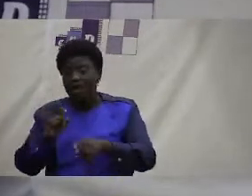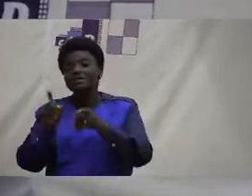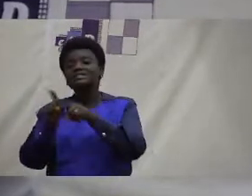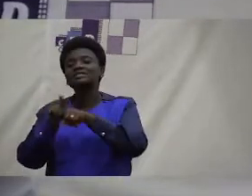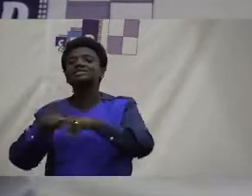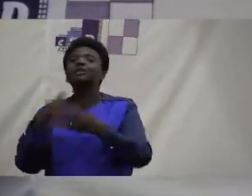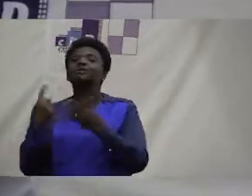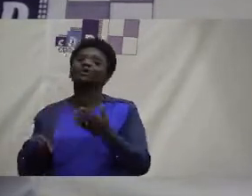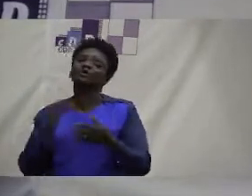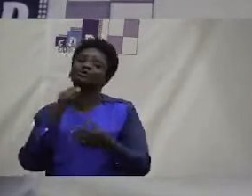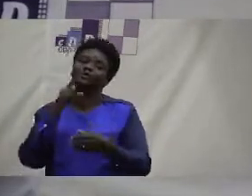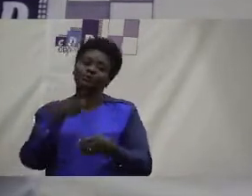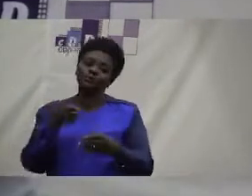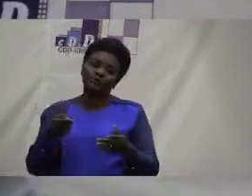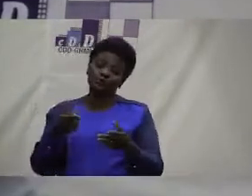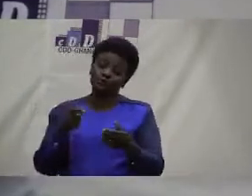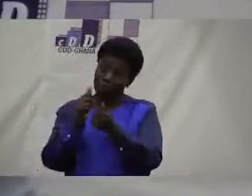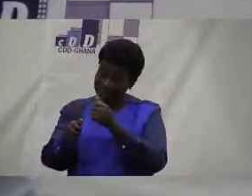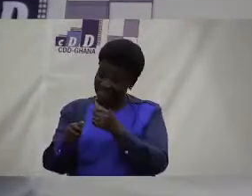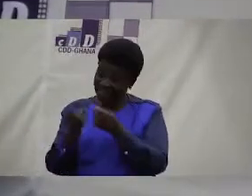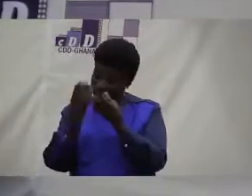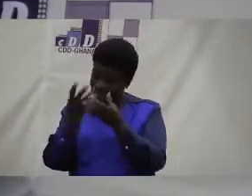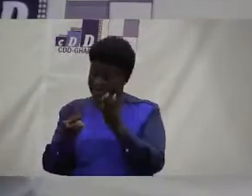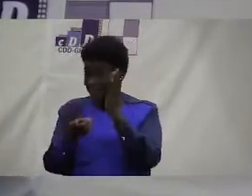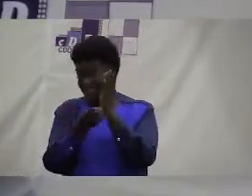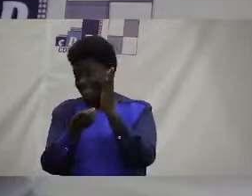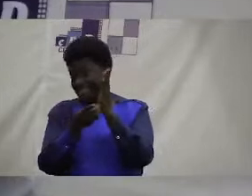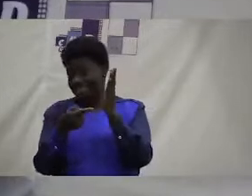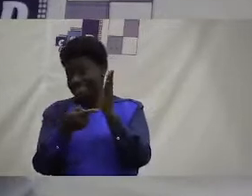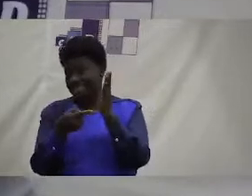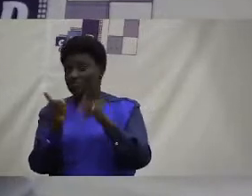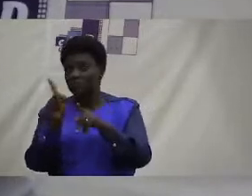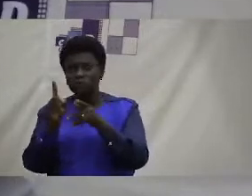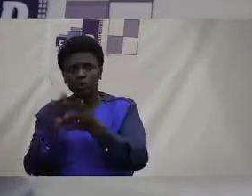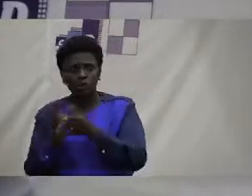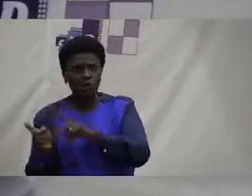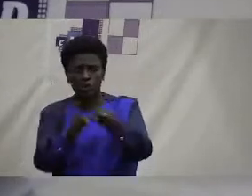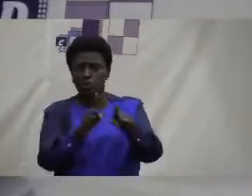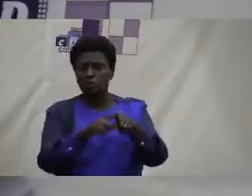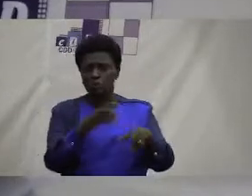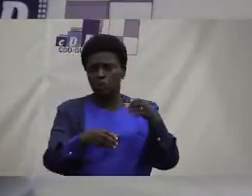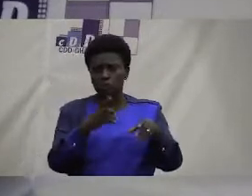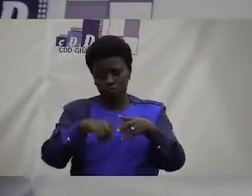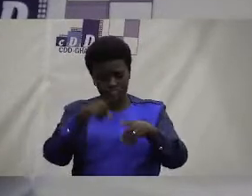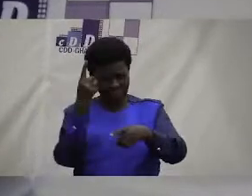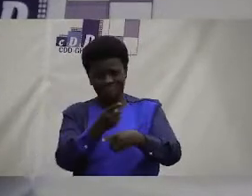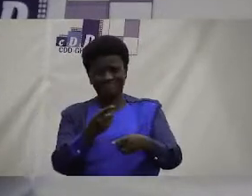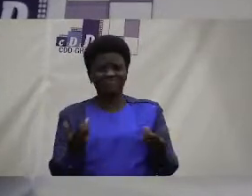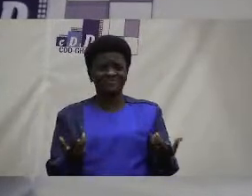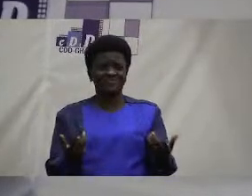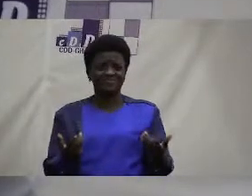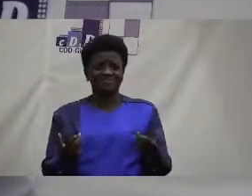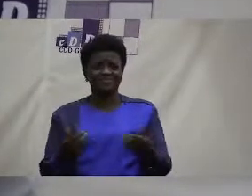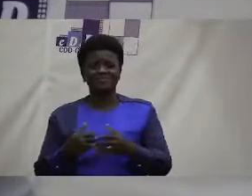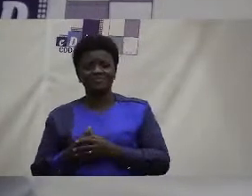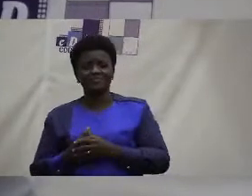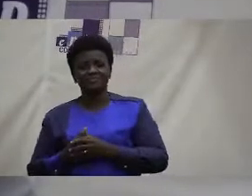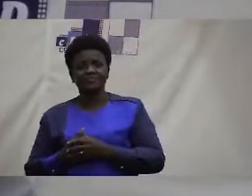to actually pass information. Some people have gone to court to deal with that. But think of the